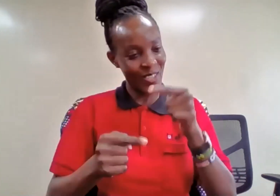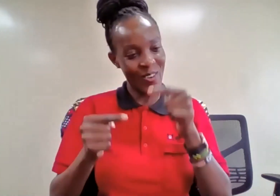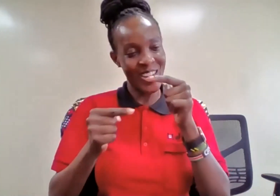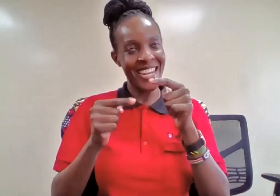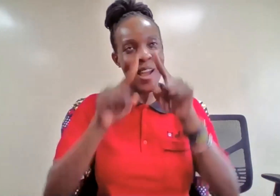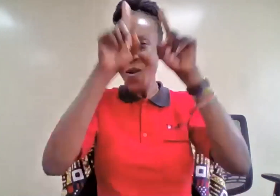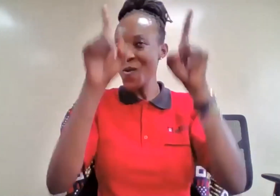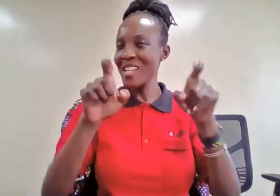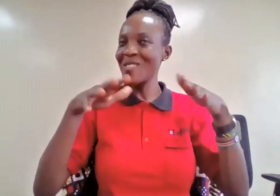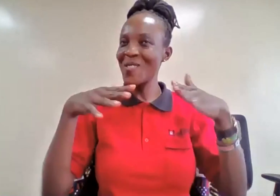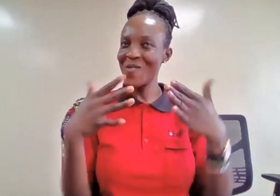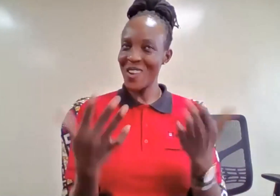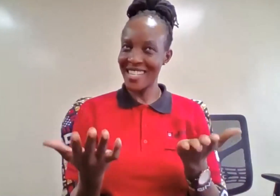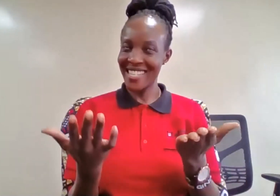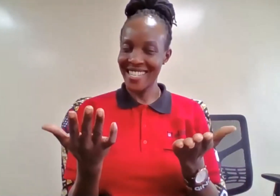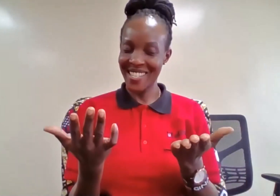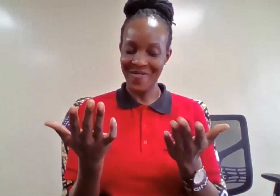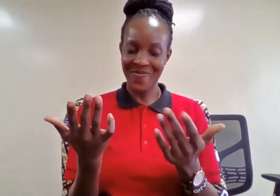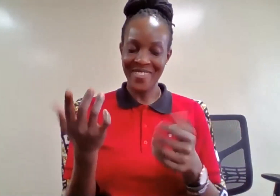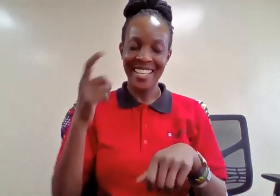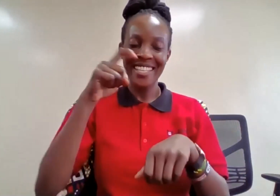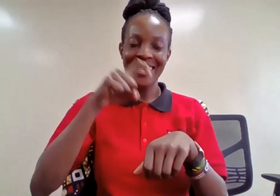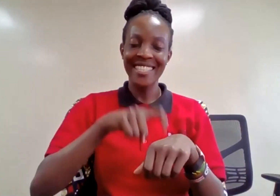Just give us the Kenya Sign Language.